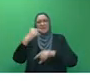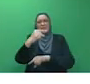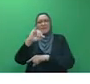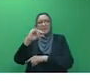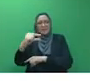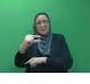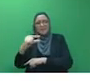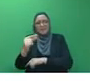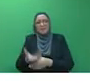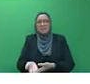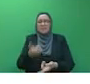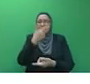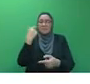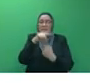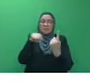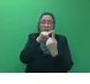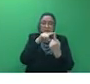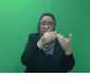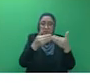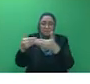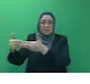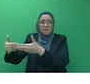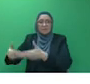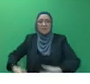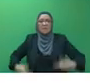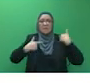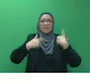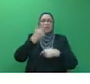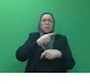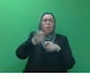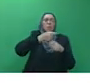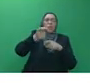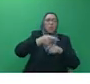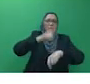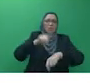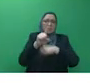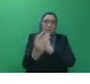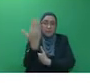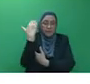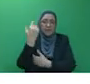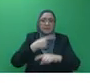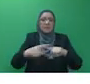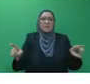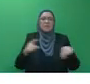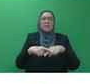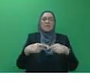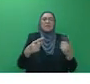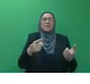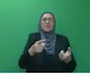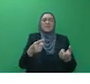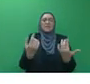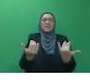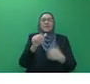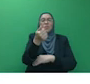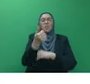cracking jokes at one o'clock in the morning whereas this model allows you to be doing at 10 o'clock in the morning and making money when somebody's viewing you